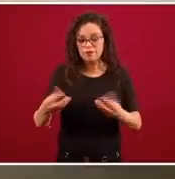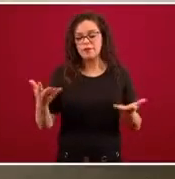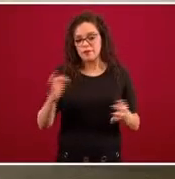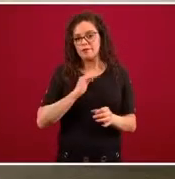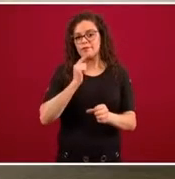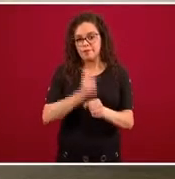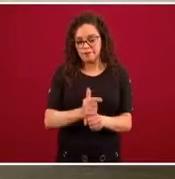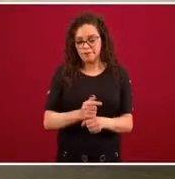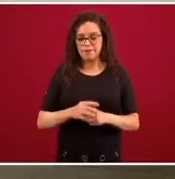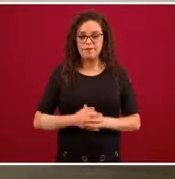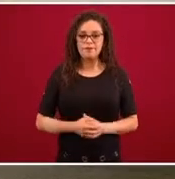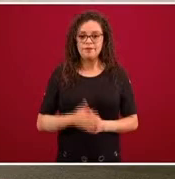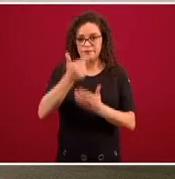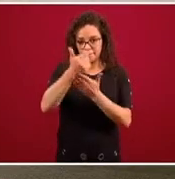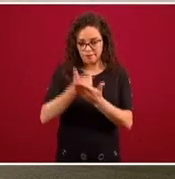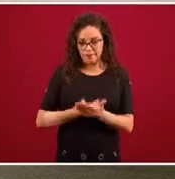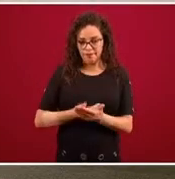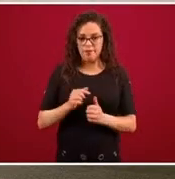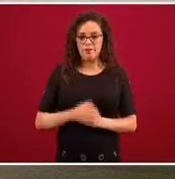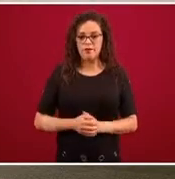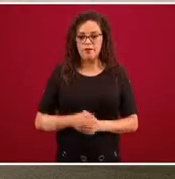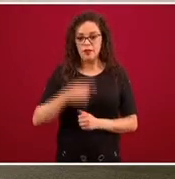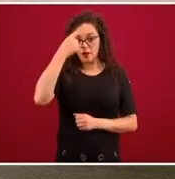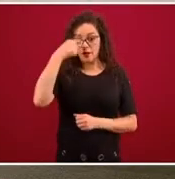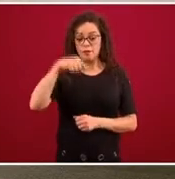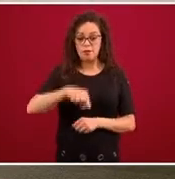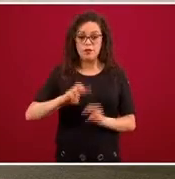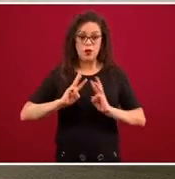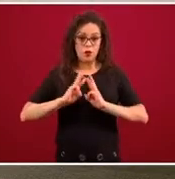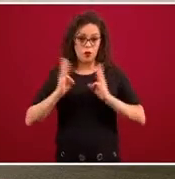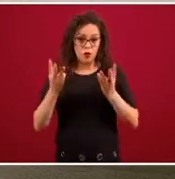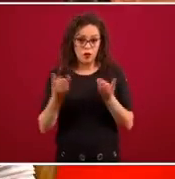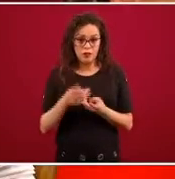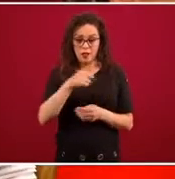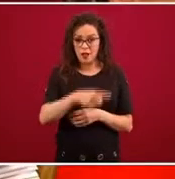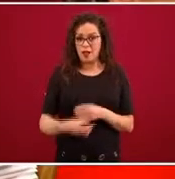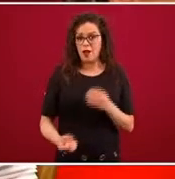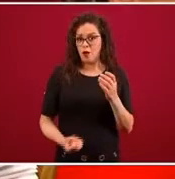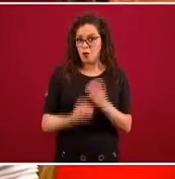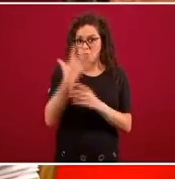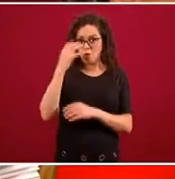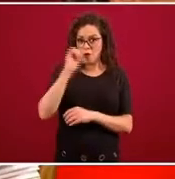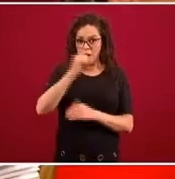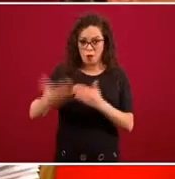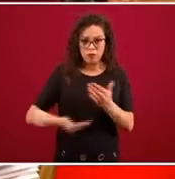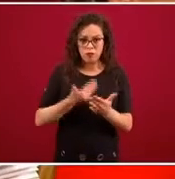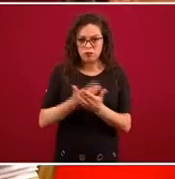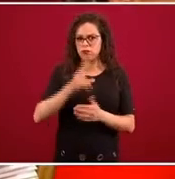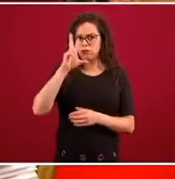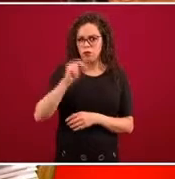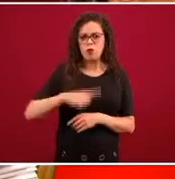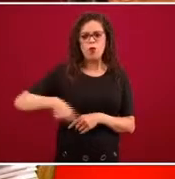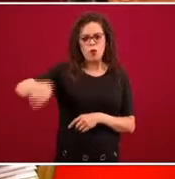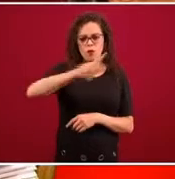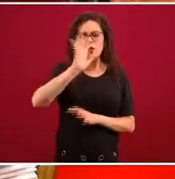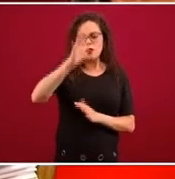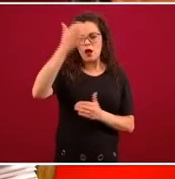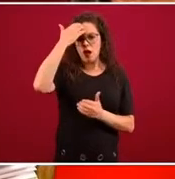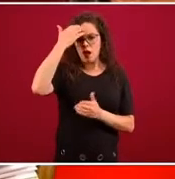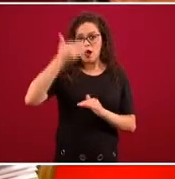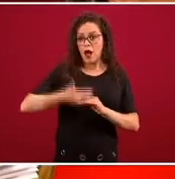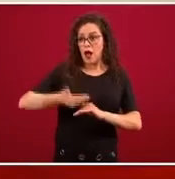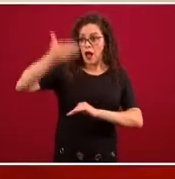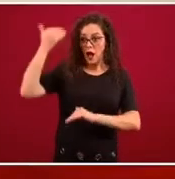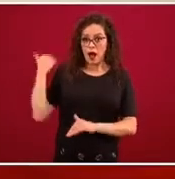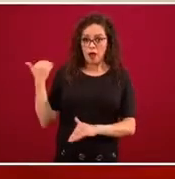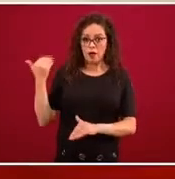process that sustains itself, then that's another element to declare phase 3. These